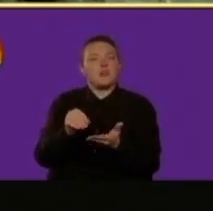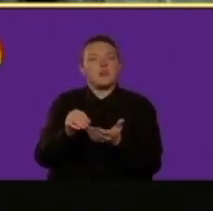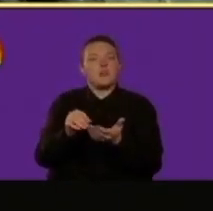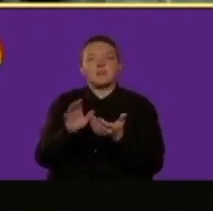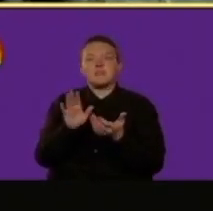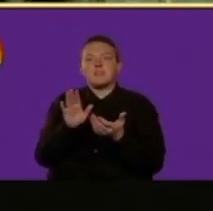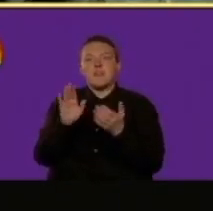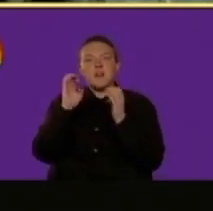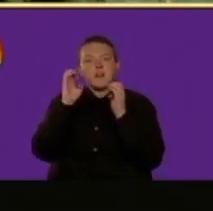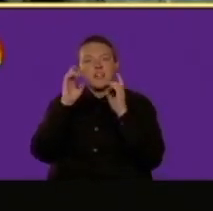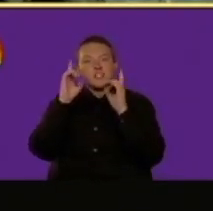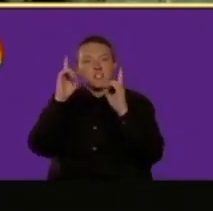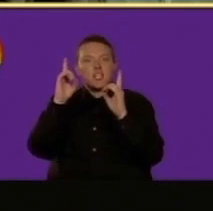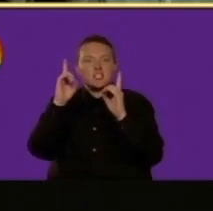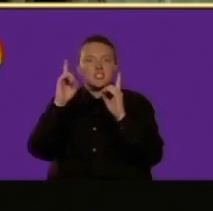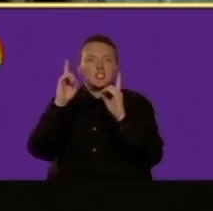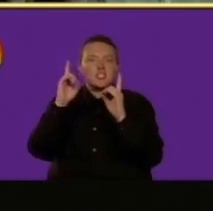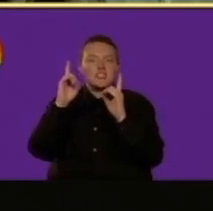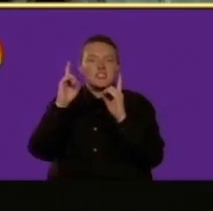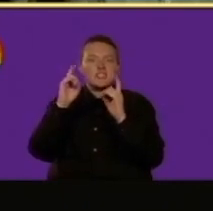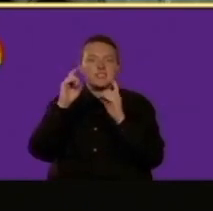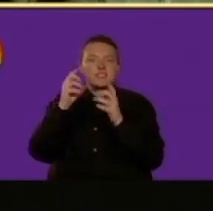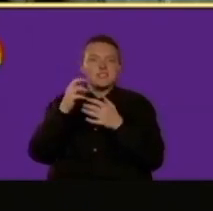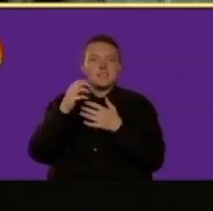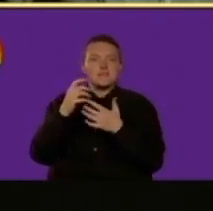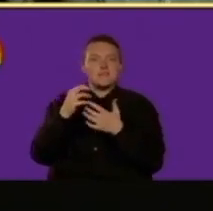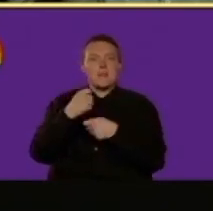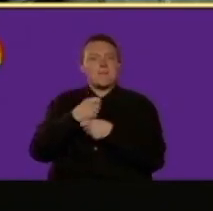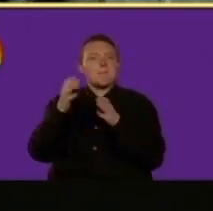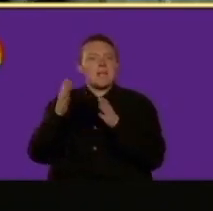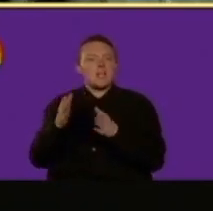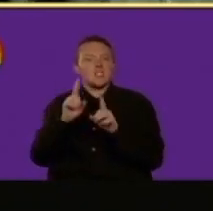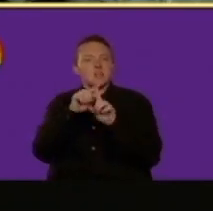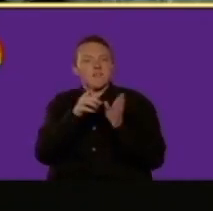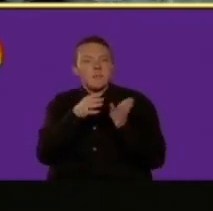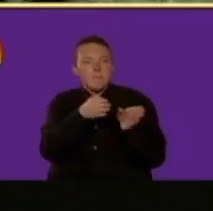world is that the schools